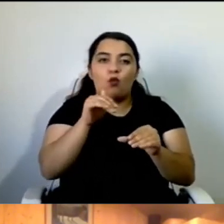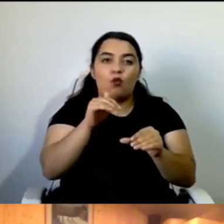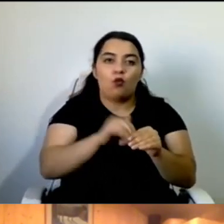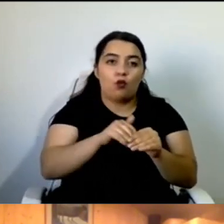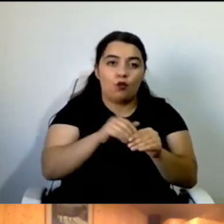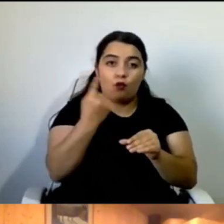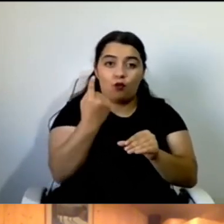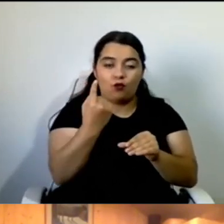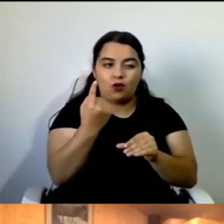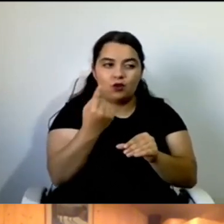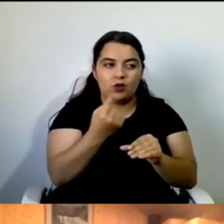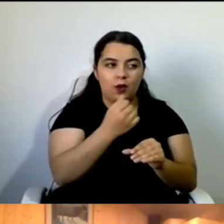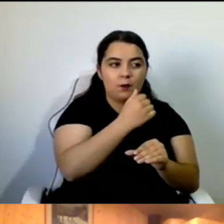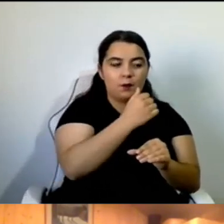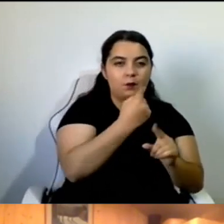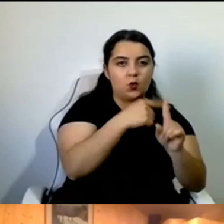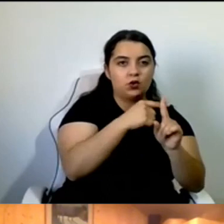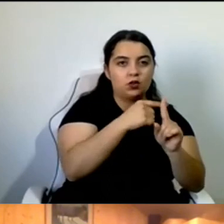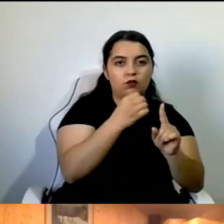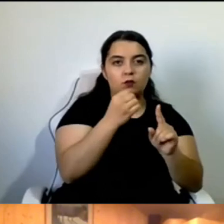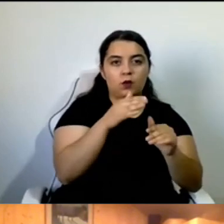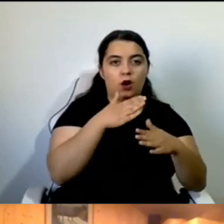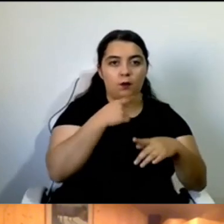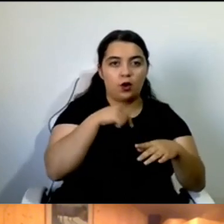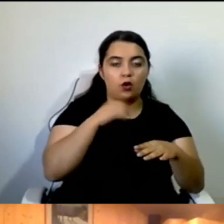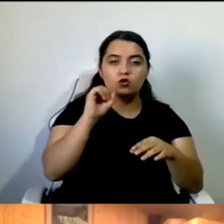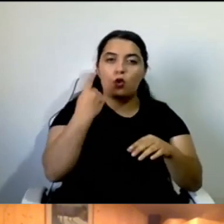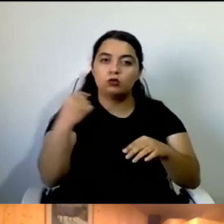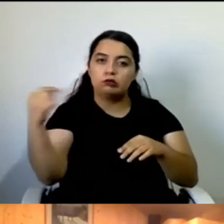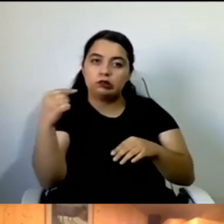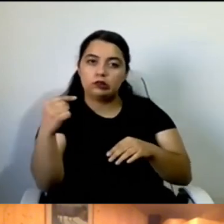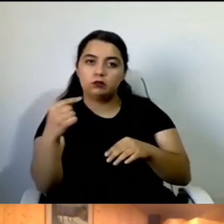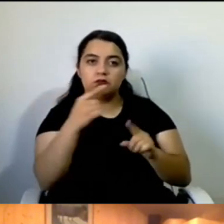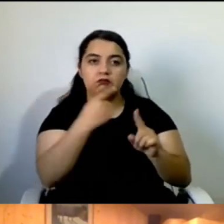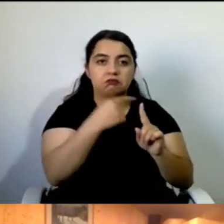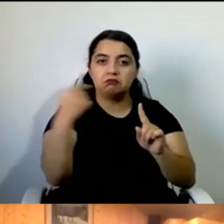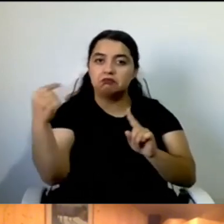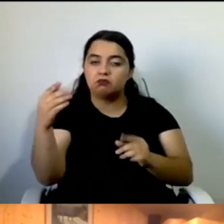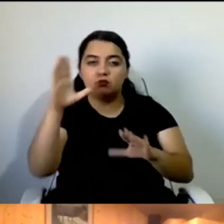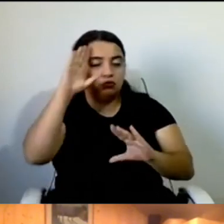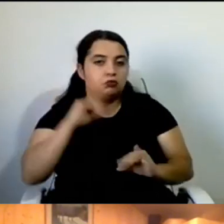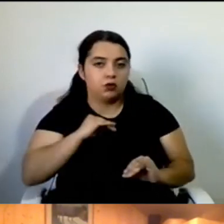without hope, but it feels a bit depressing.